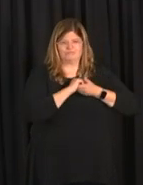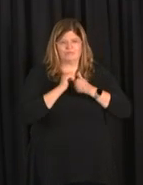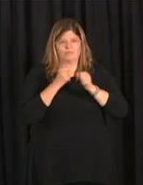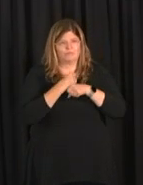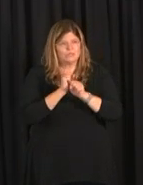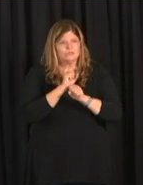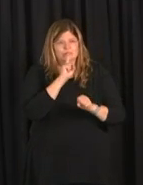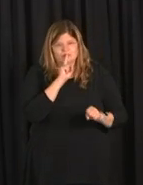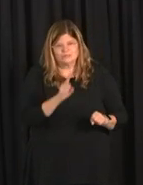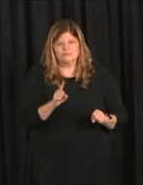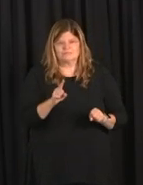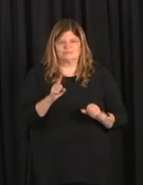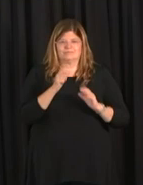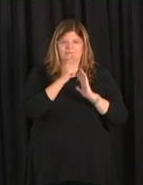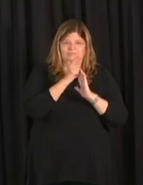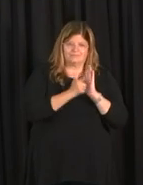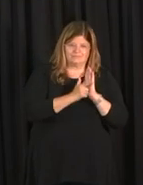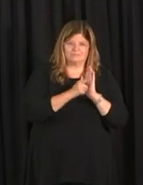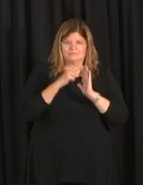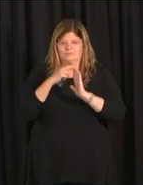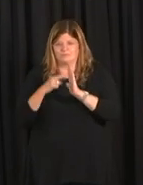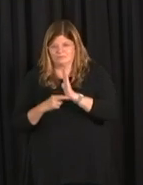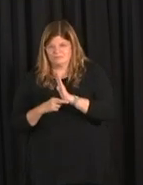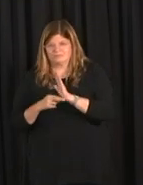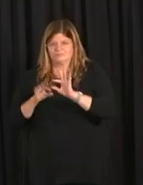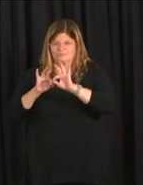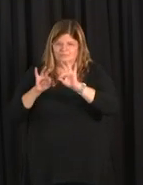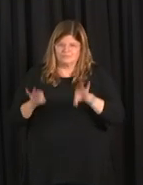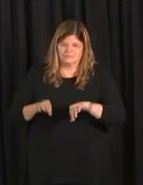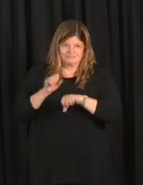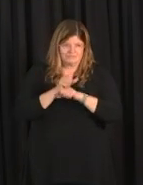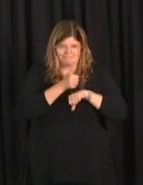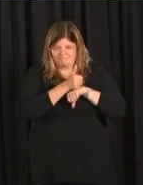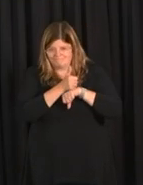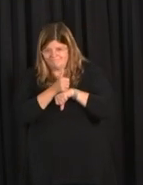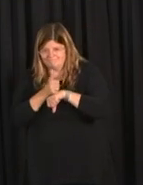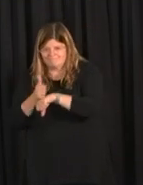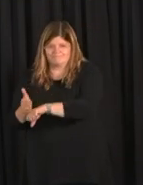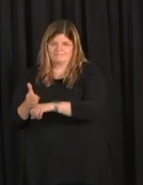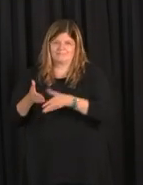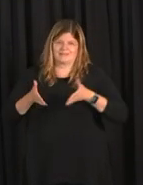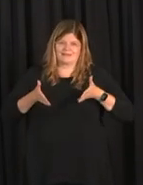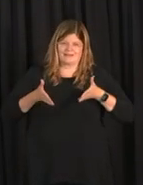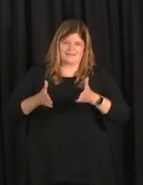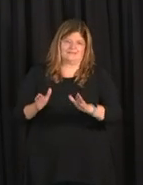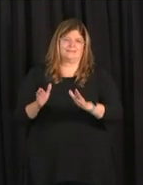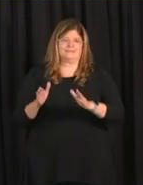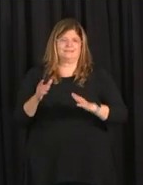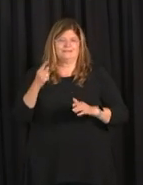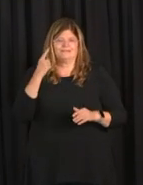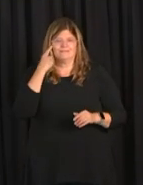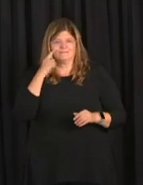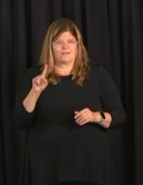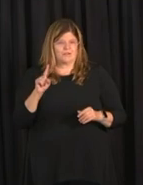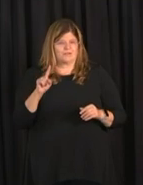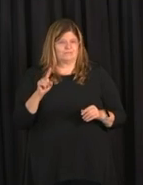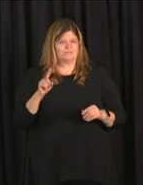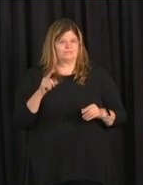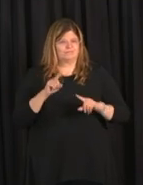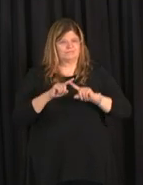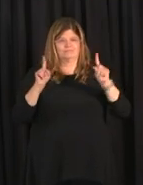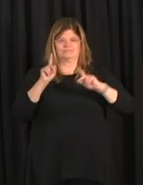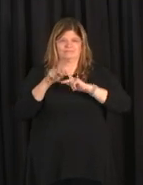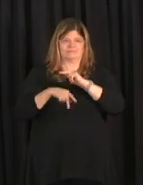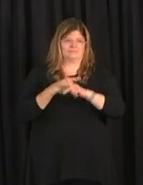to make sure that the legal and regulatory frameworks are in place to allow for this unprecedented emergency